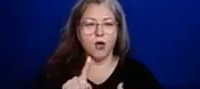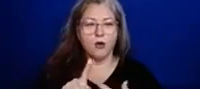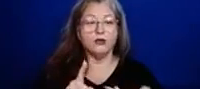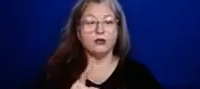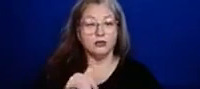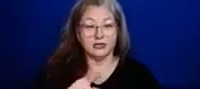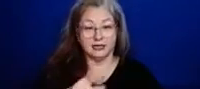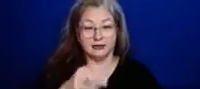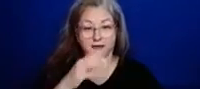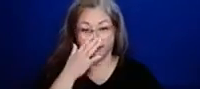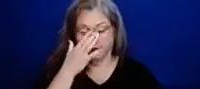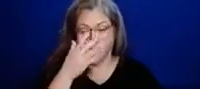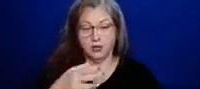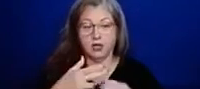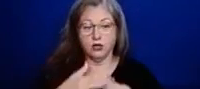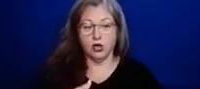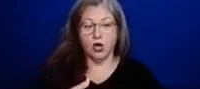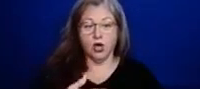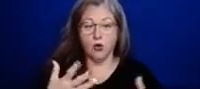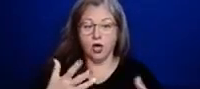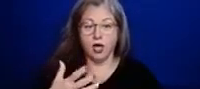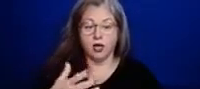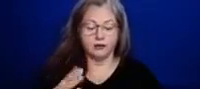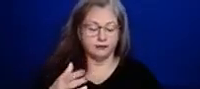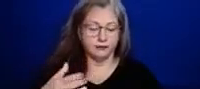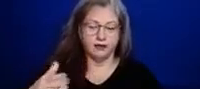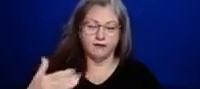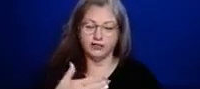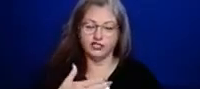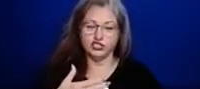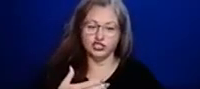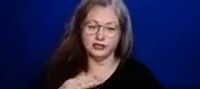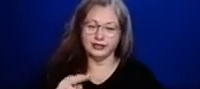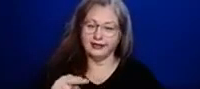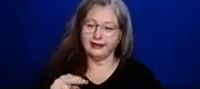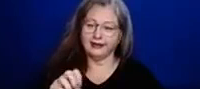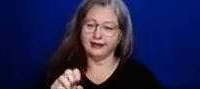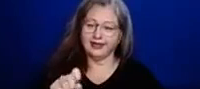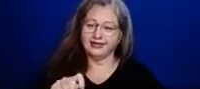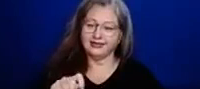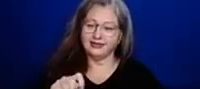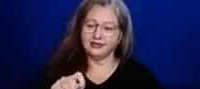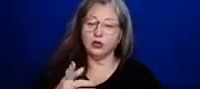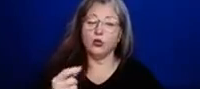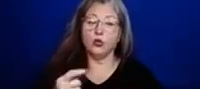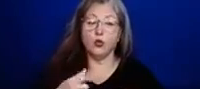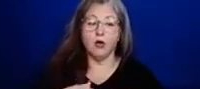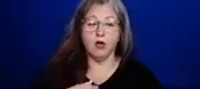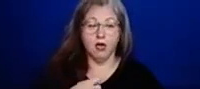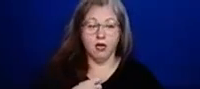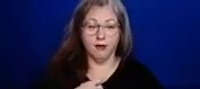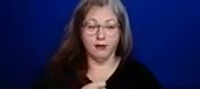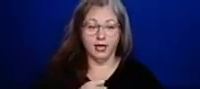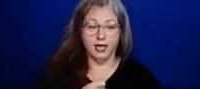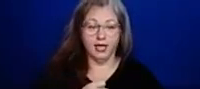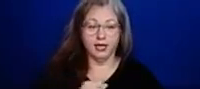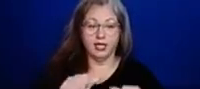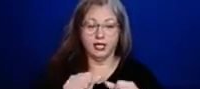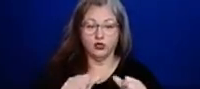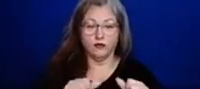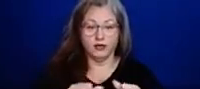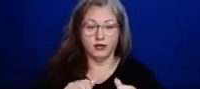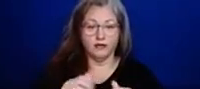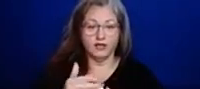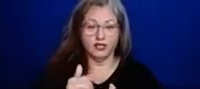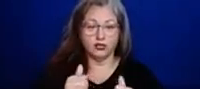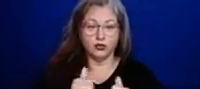And this one is called fish nest. So I made figures of fish